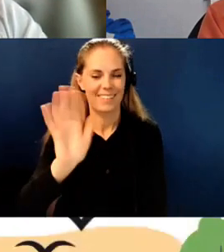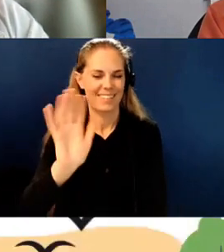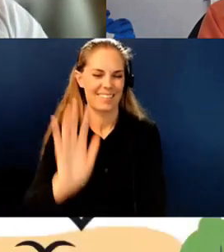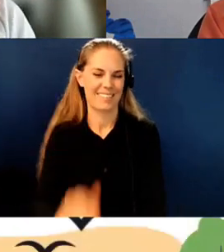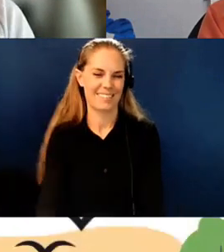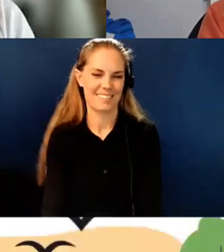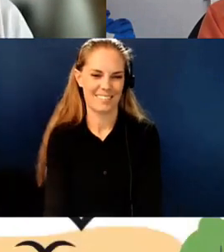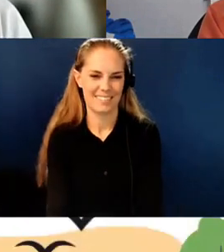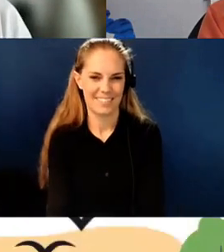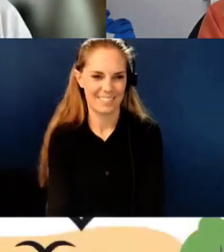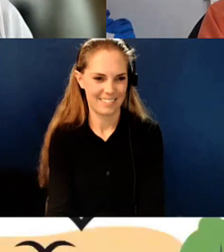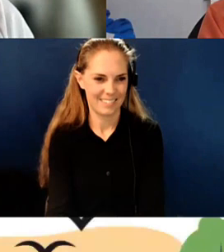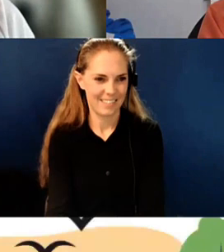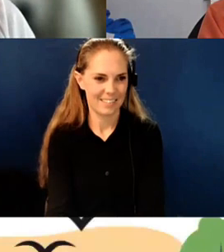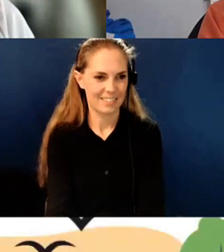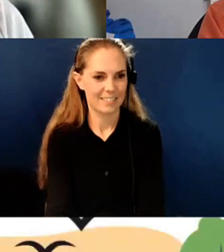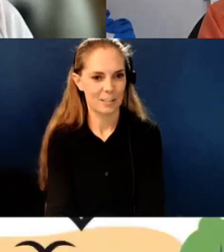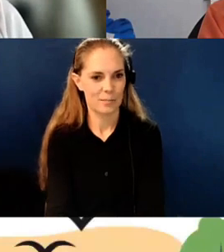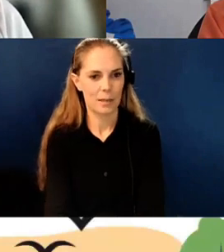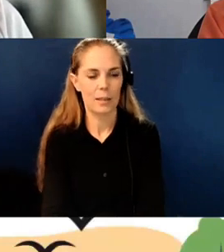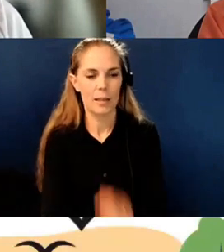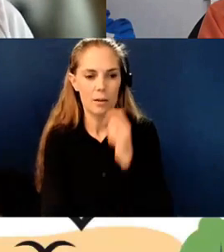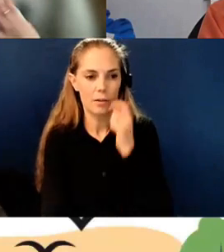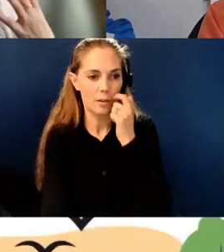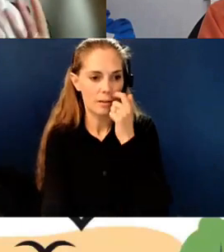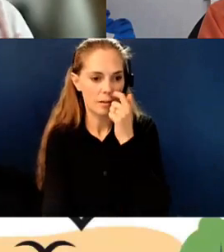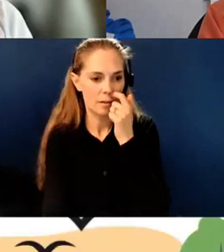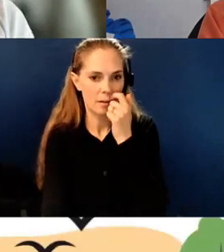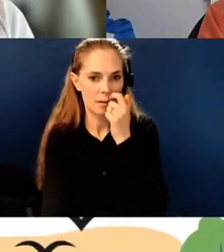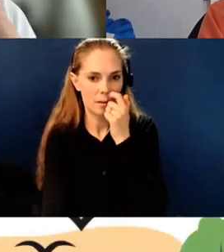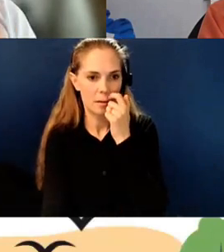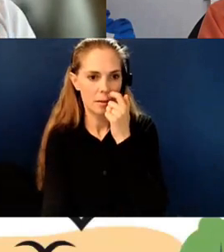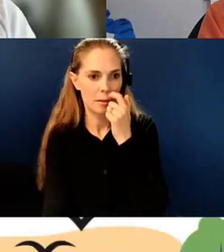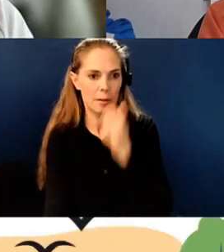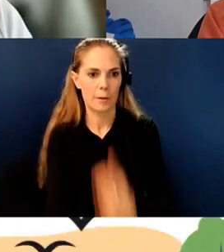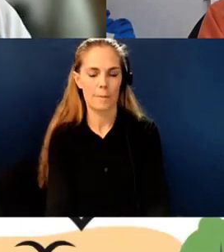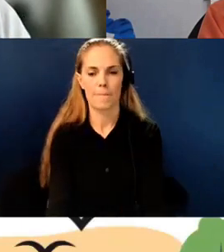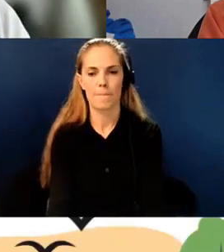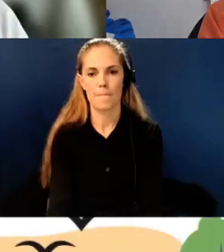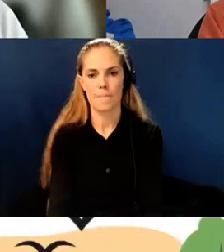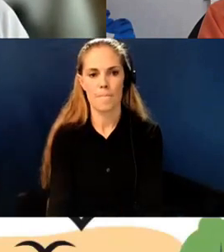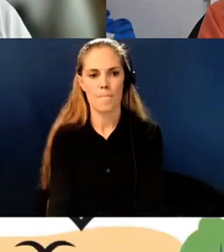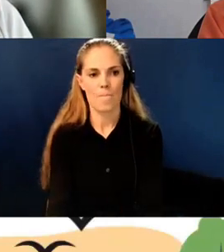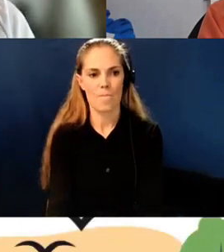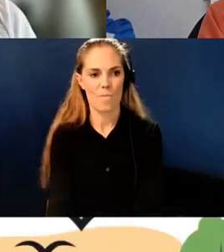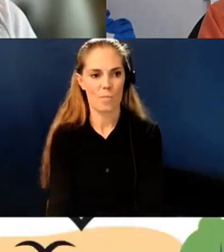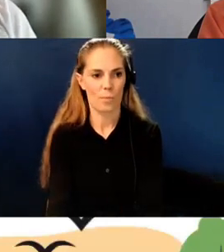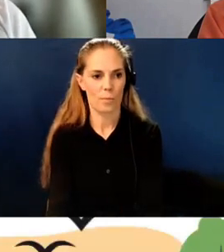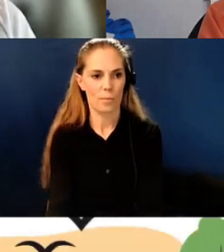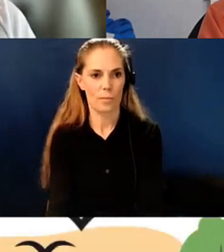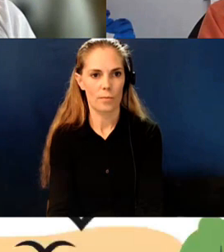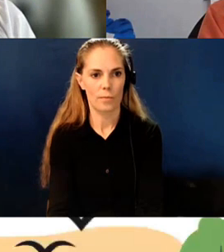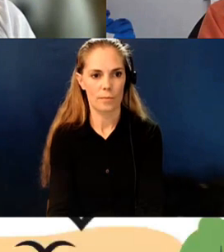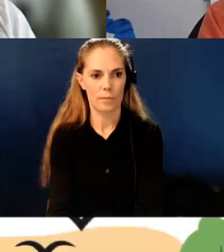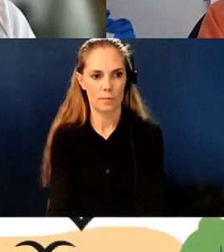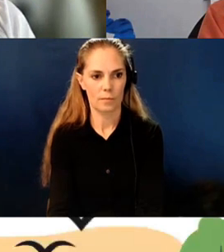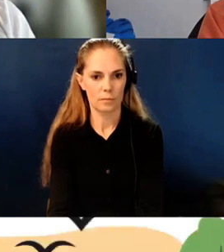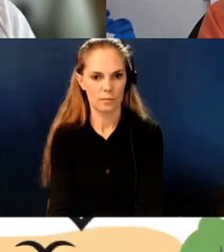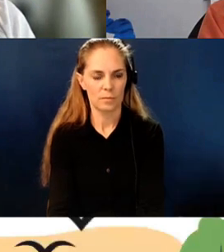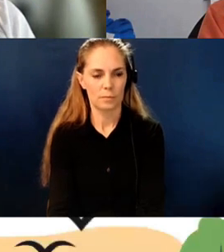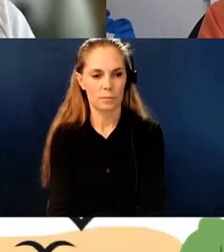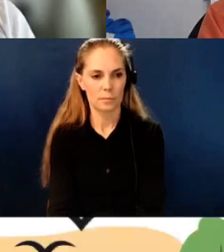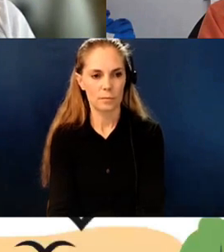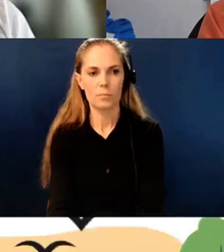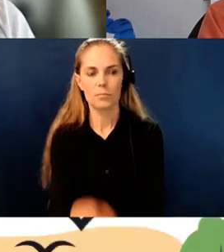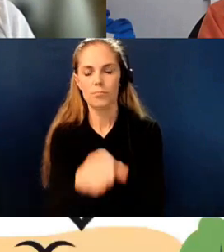Okay, let's start with the land acknowledgement and take some time to pause for a second. And I'm just going to see, I can see